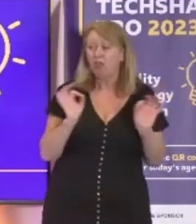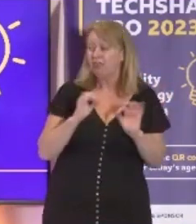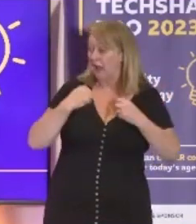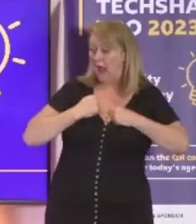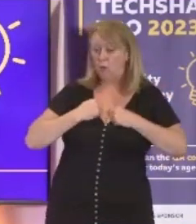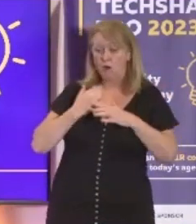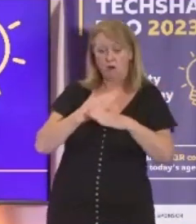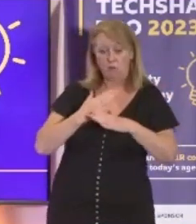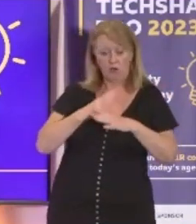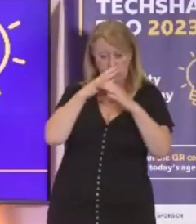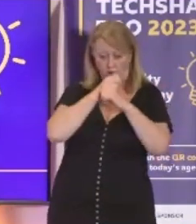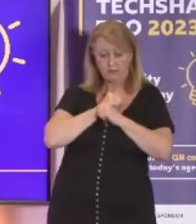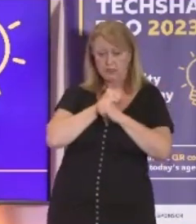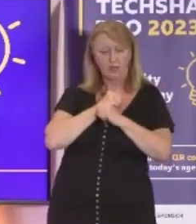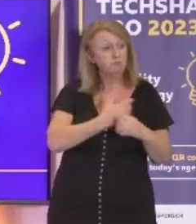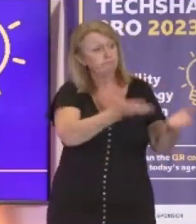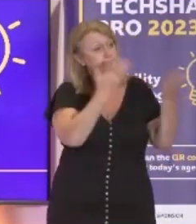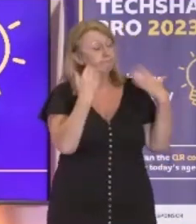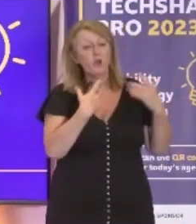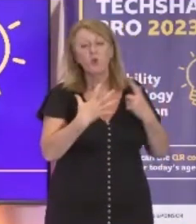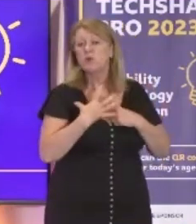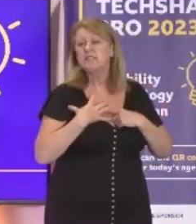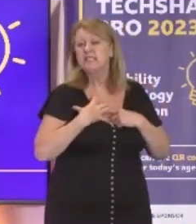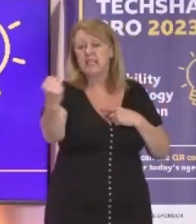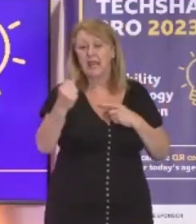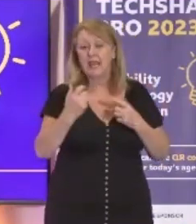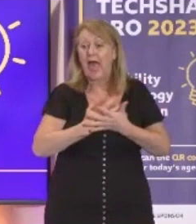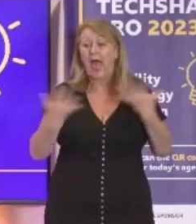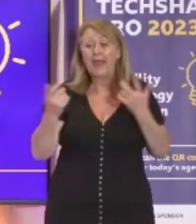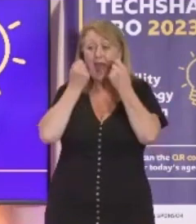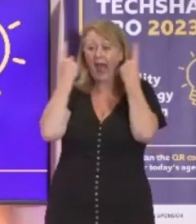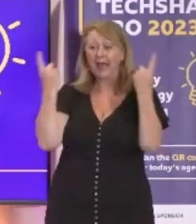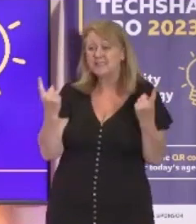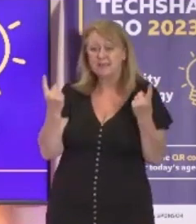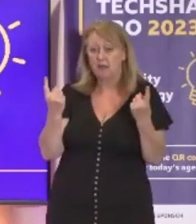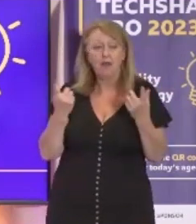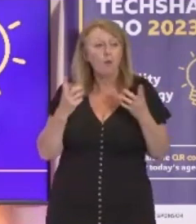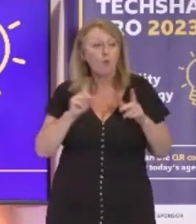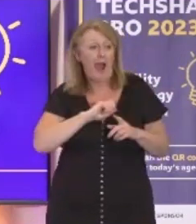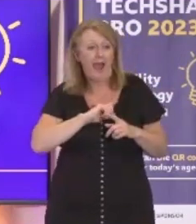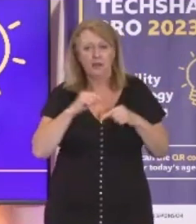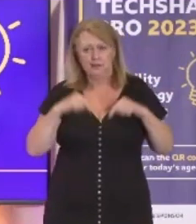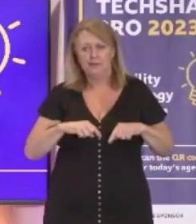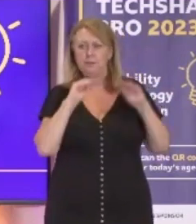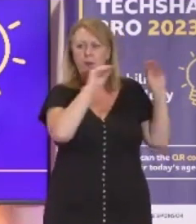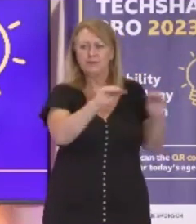our ADC. You're welcome to steal any idea because it's really about teaching,